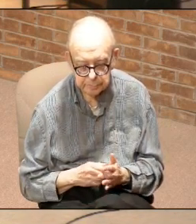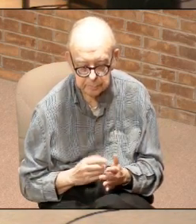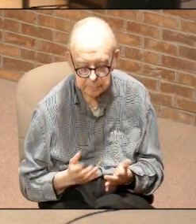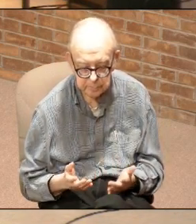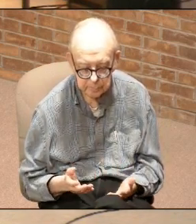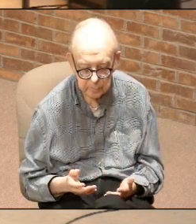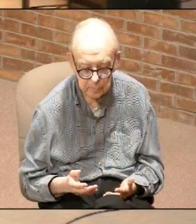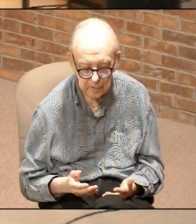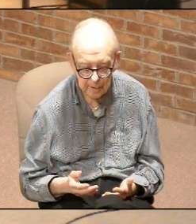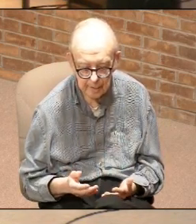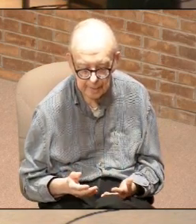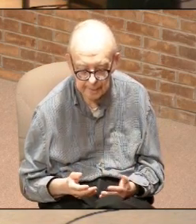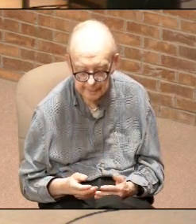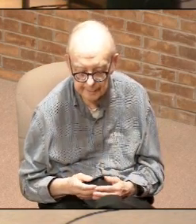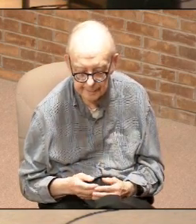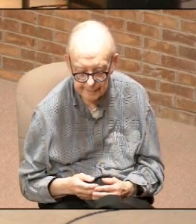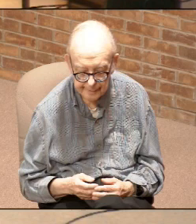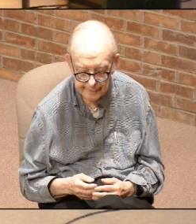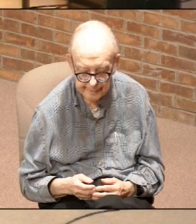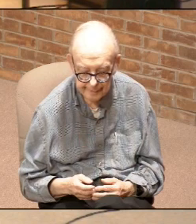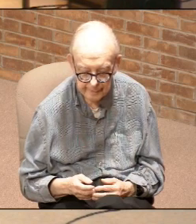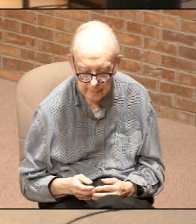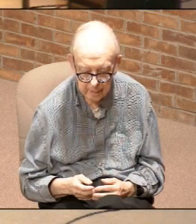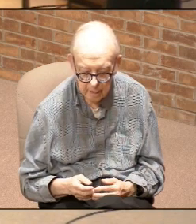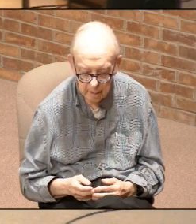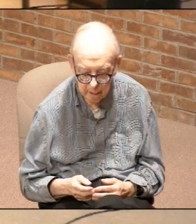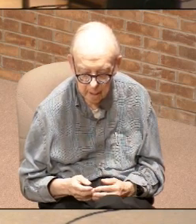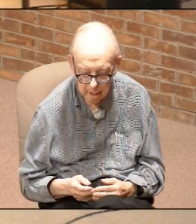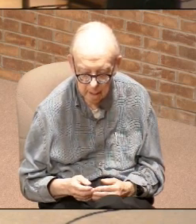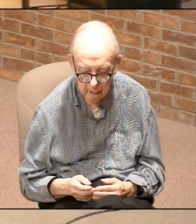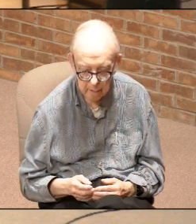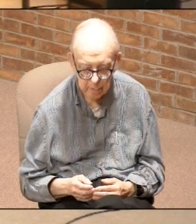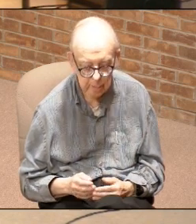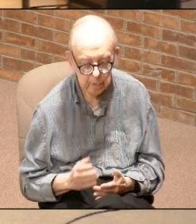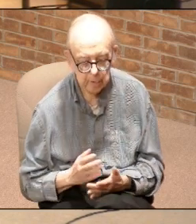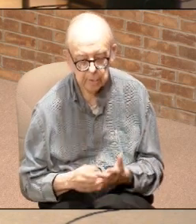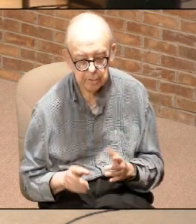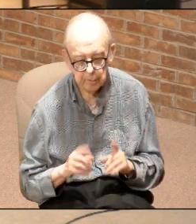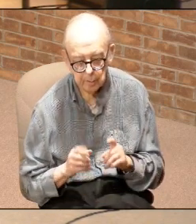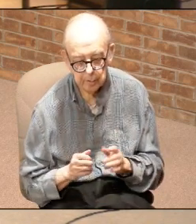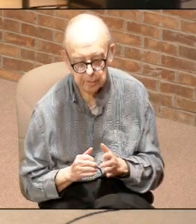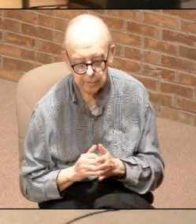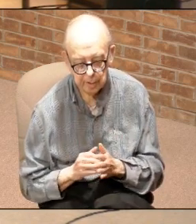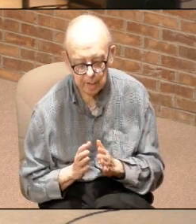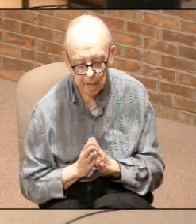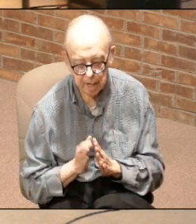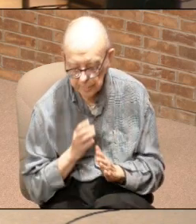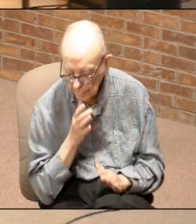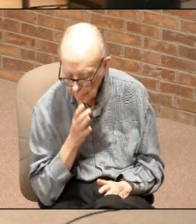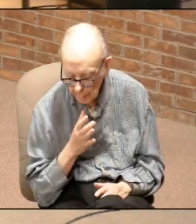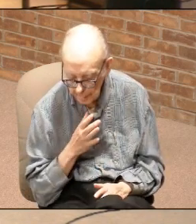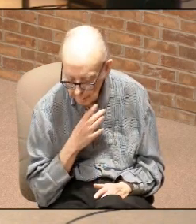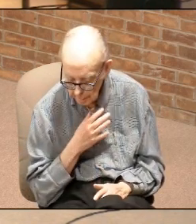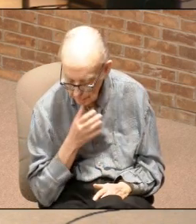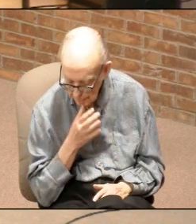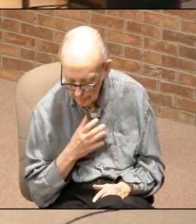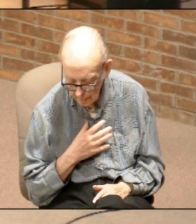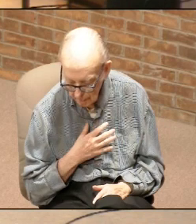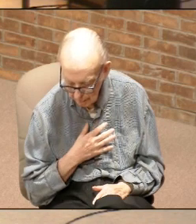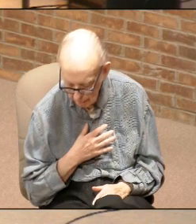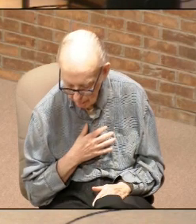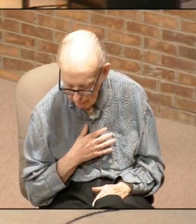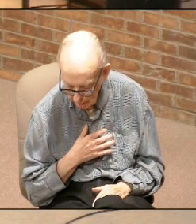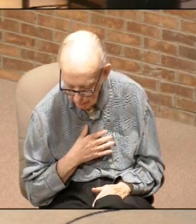one to help push them sometimes with some of the questions and stuff that i asked but uh